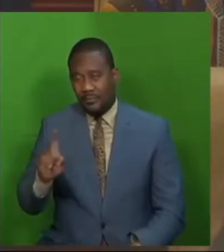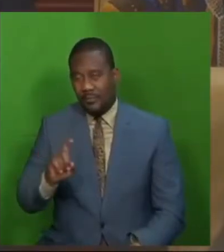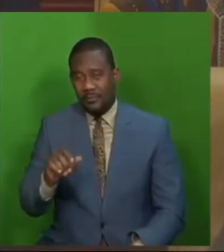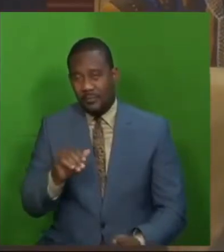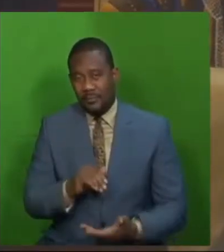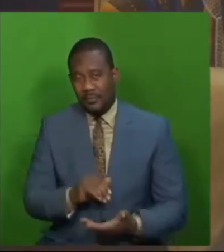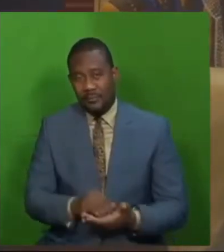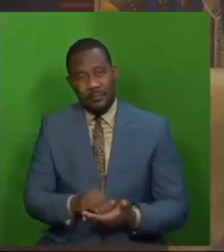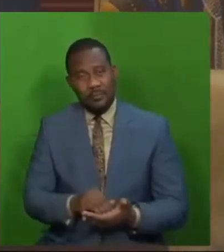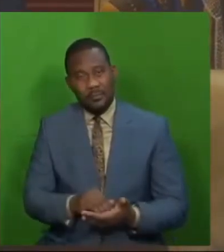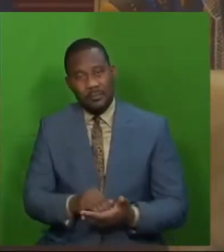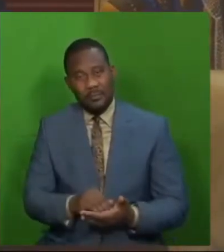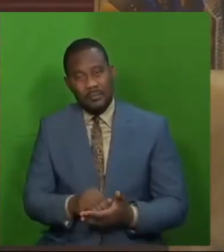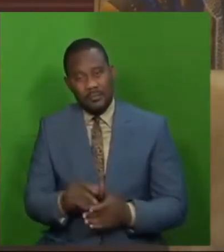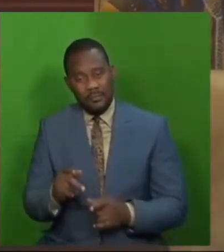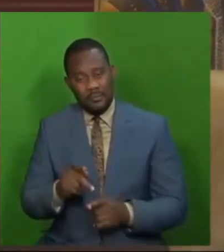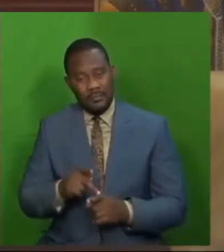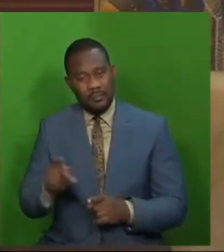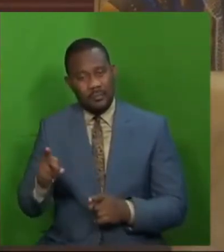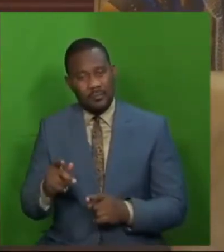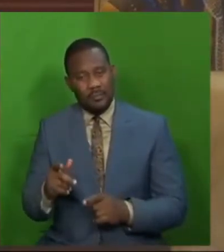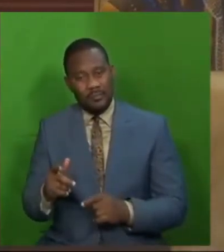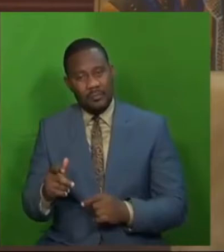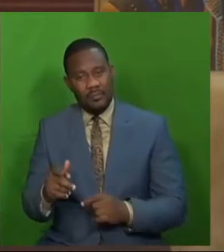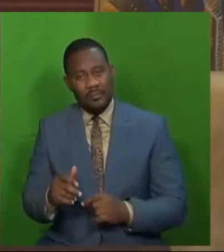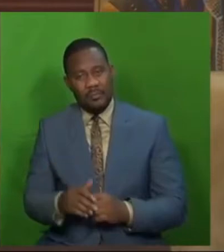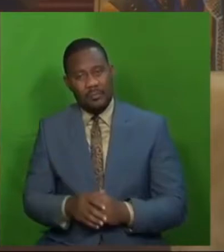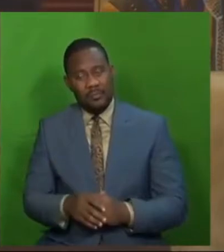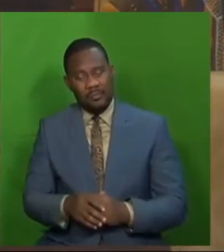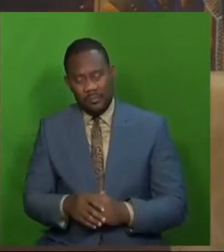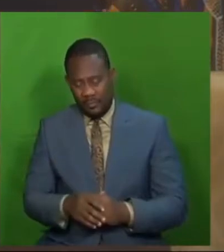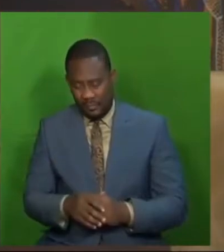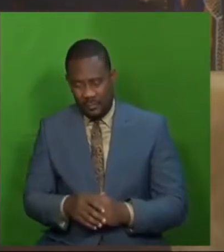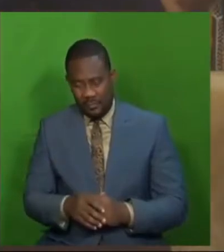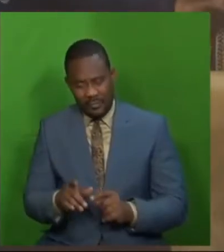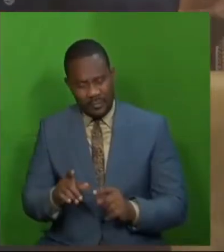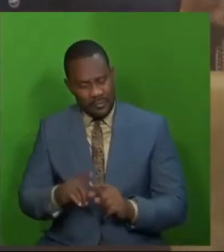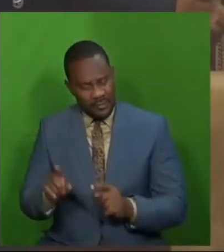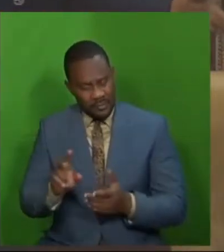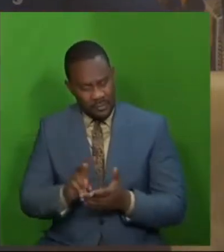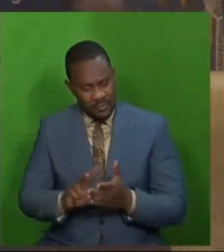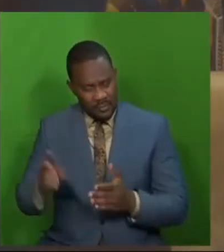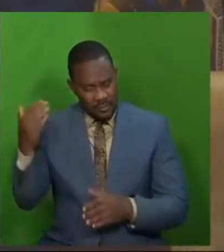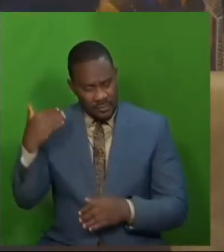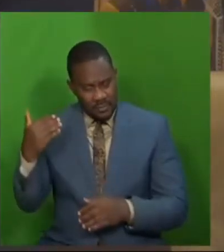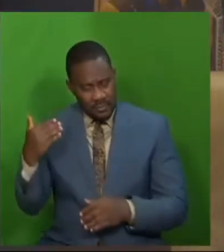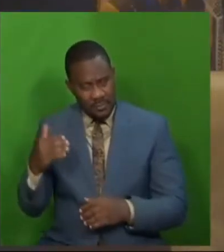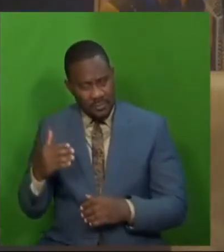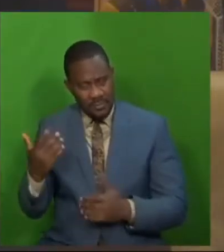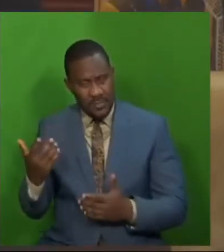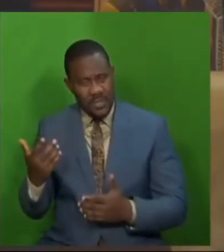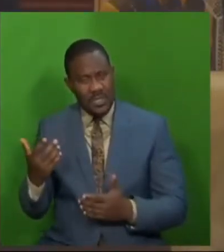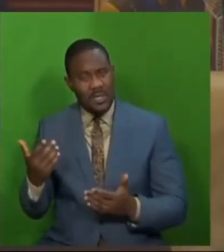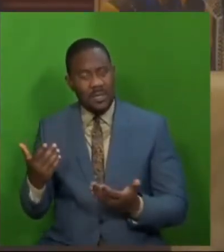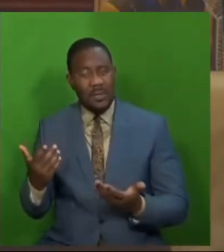professionals. Just 2 weeks ago, the current Minister for Health appeared before the vetting